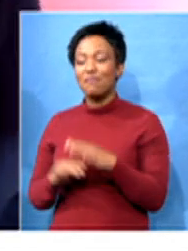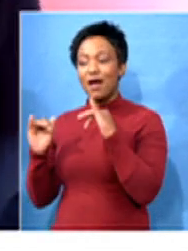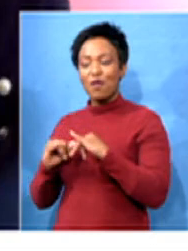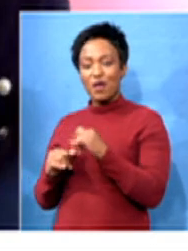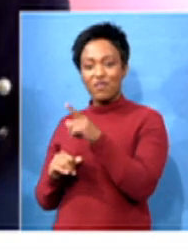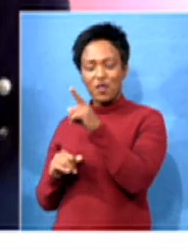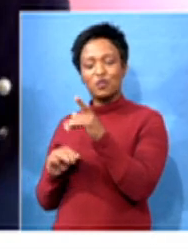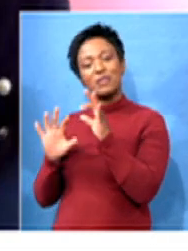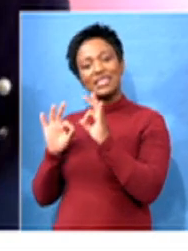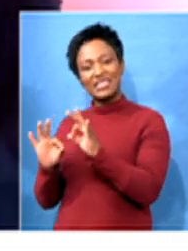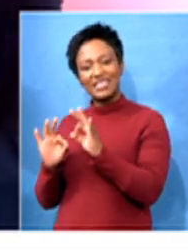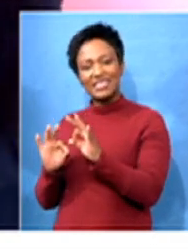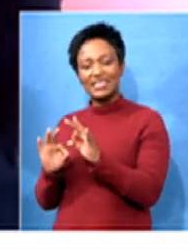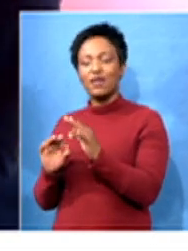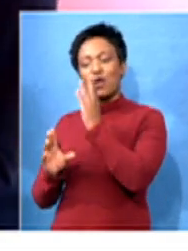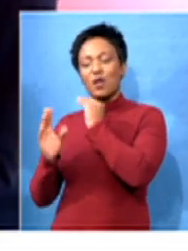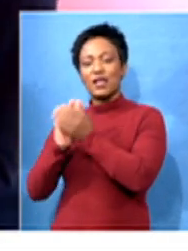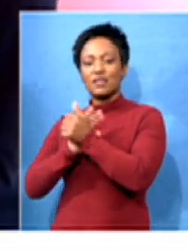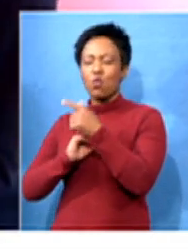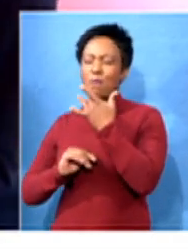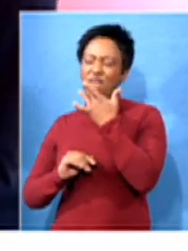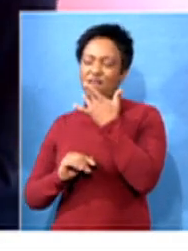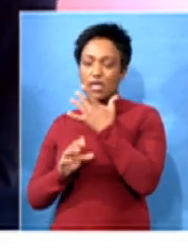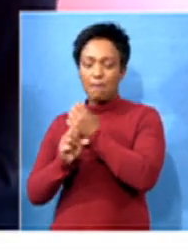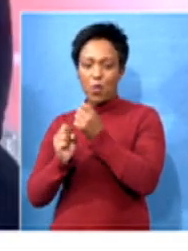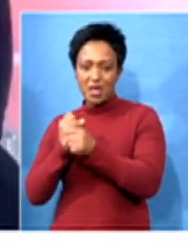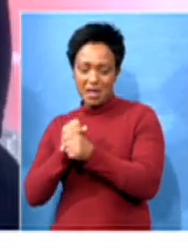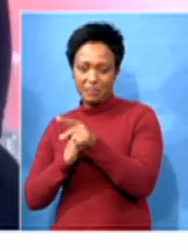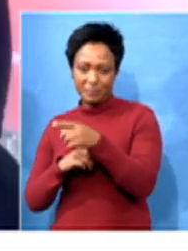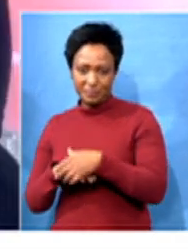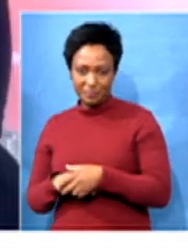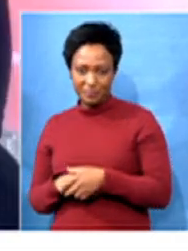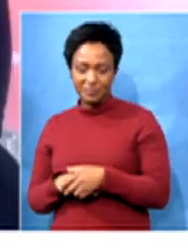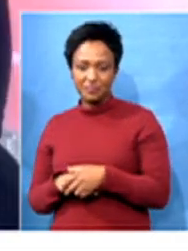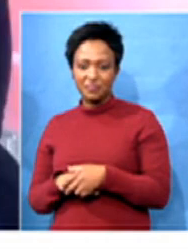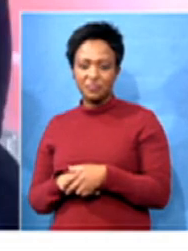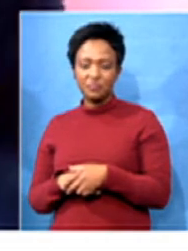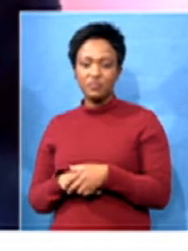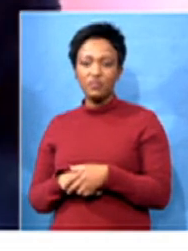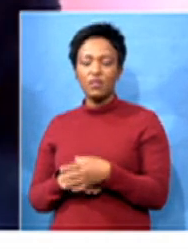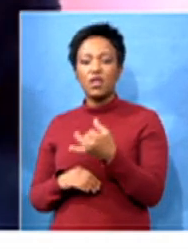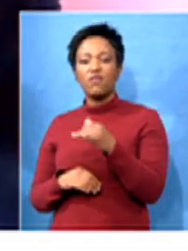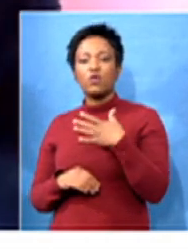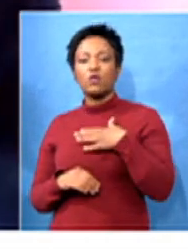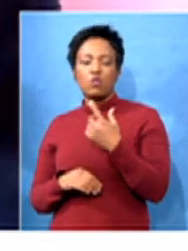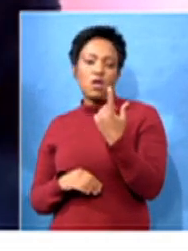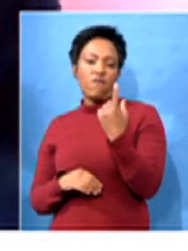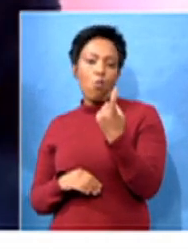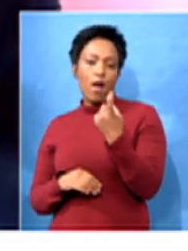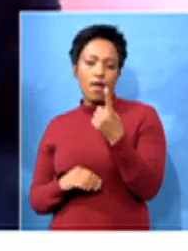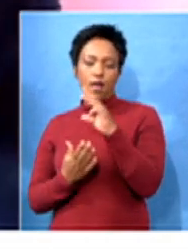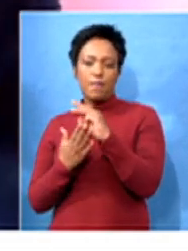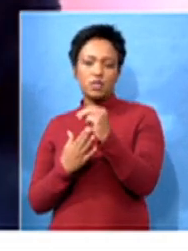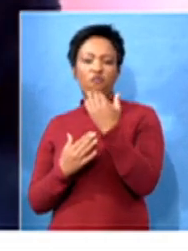perfect the banana loaf skills because that's one of my favorite things. But Bonang, if you have one message for South Africans